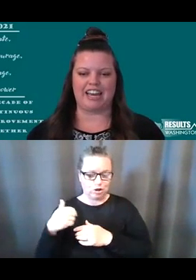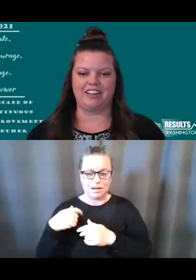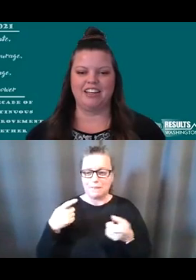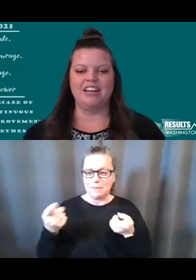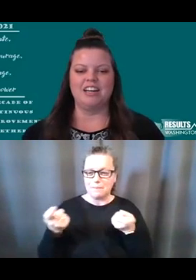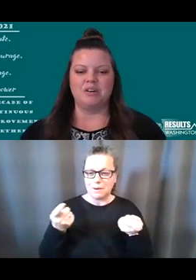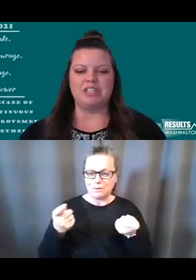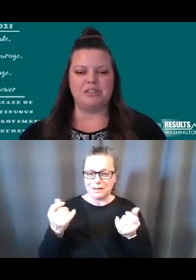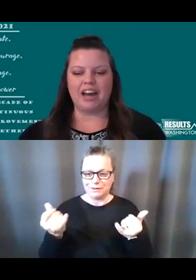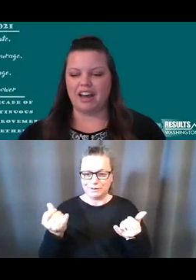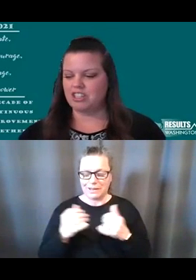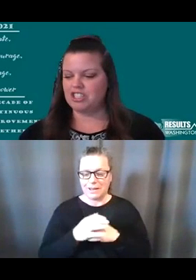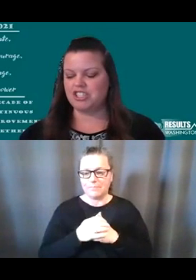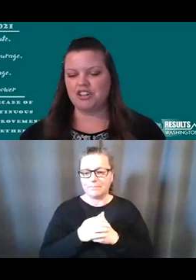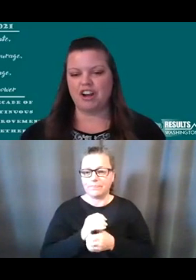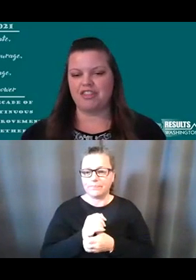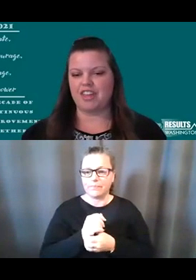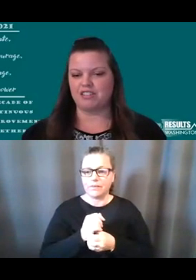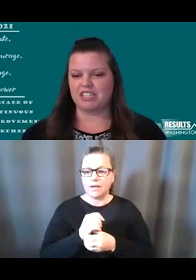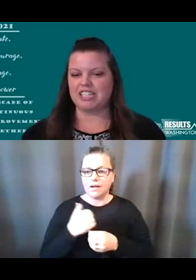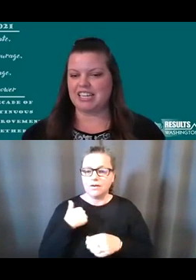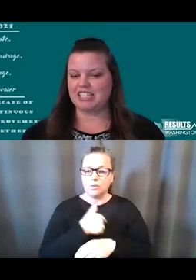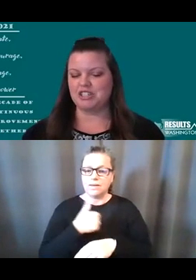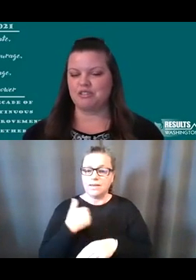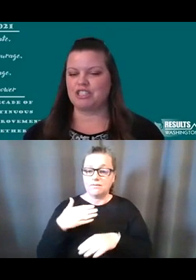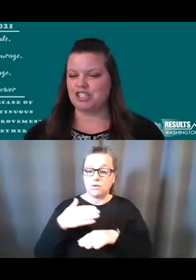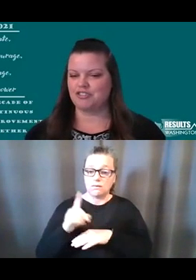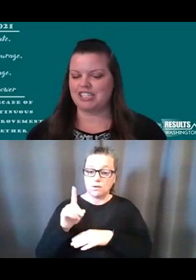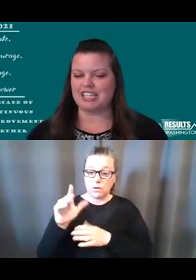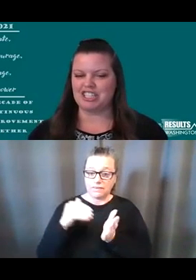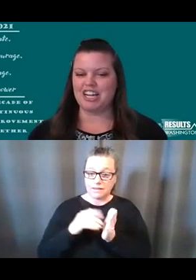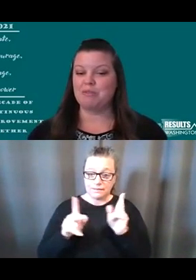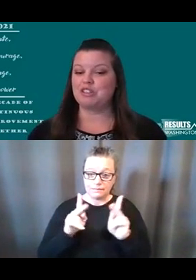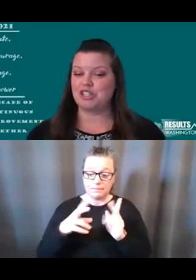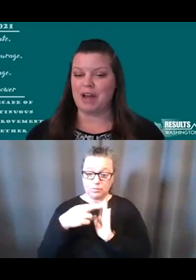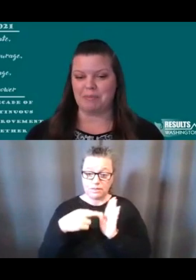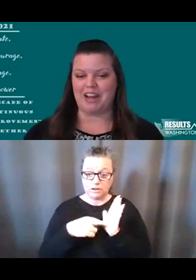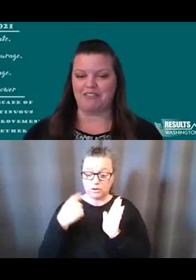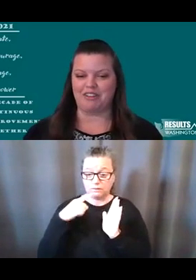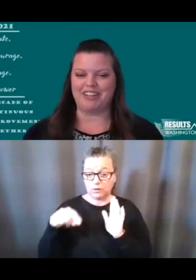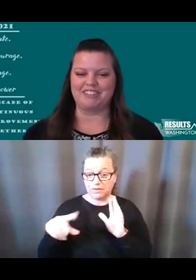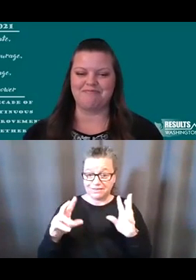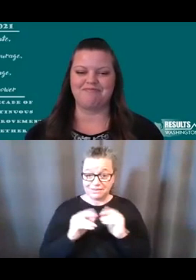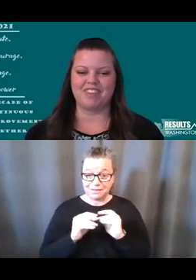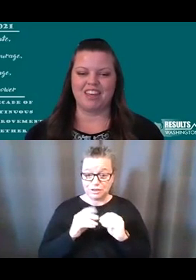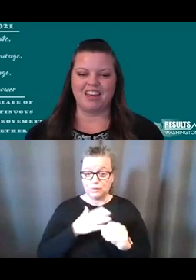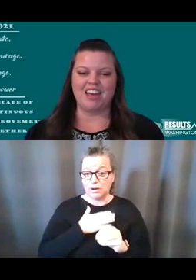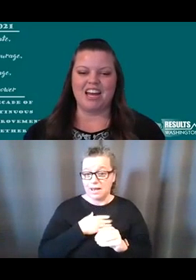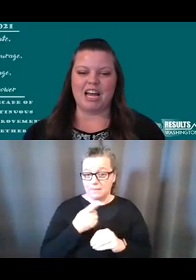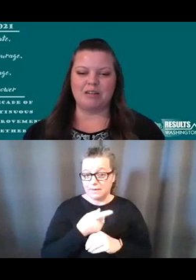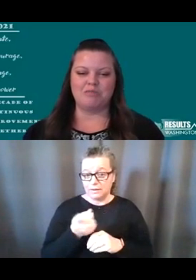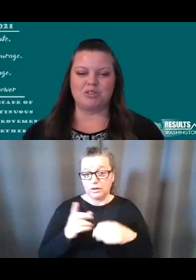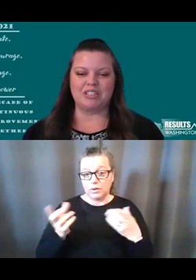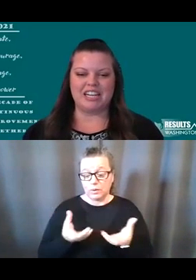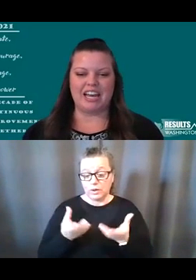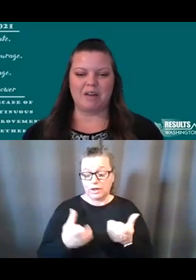today. We do have just over 1,000 attendees who have registered for the session, and we are so happy to have you here.